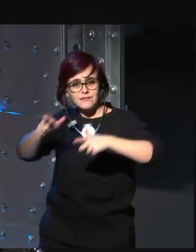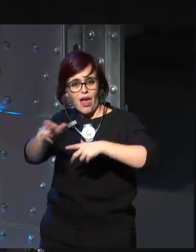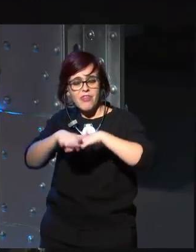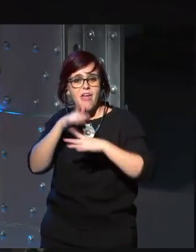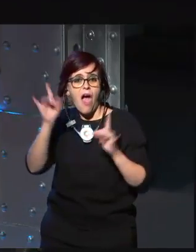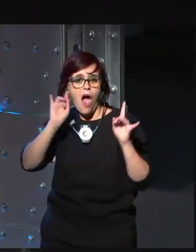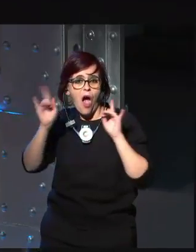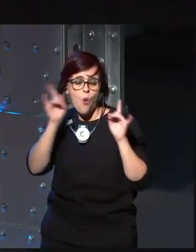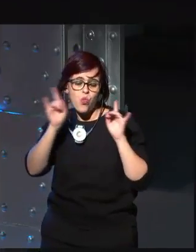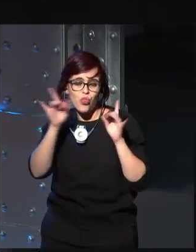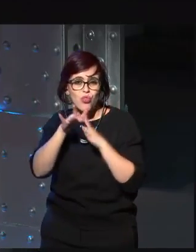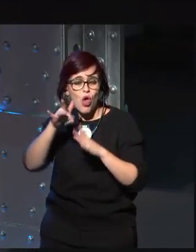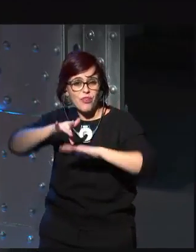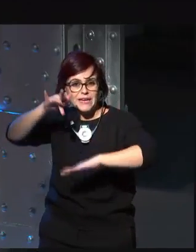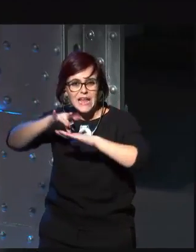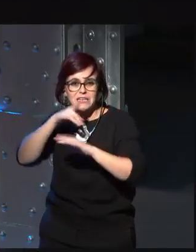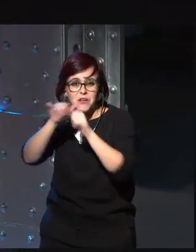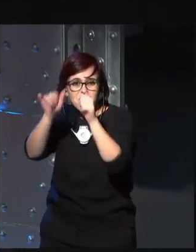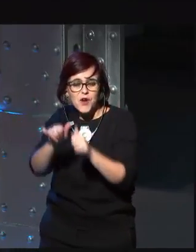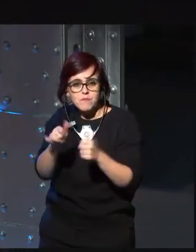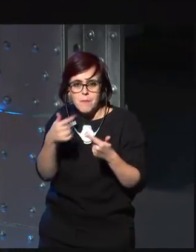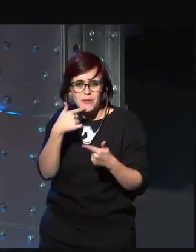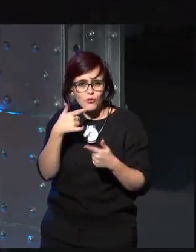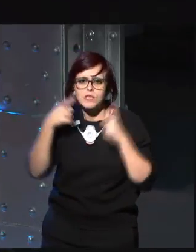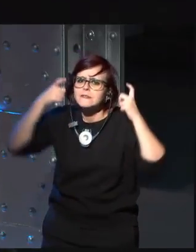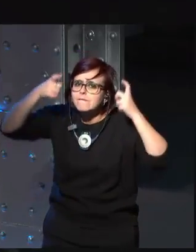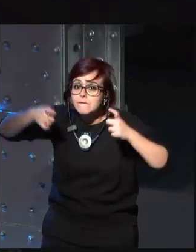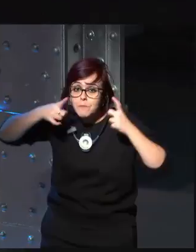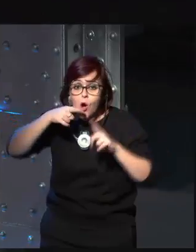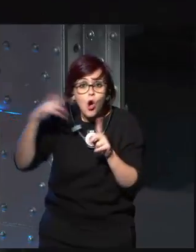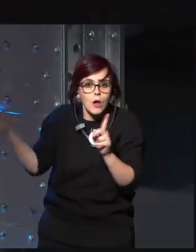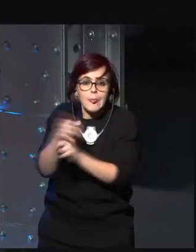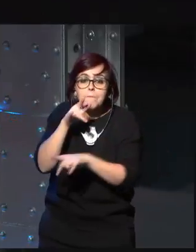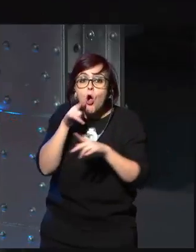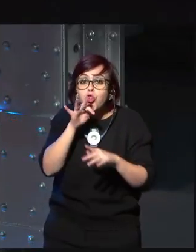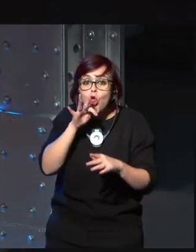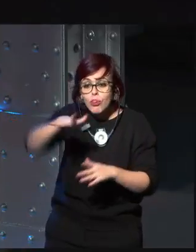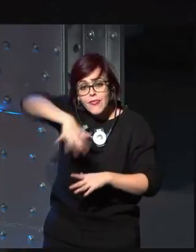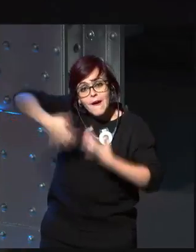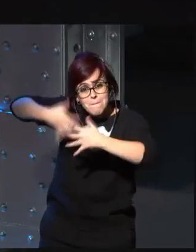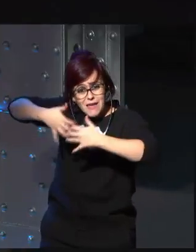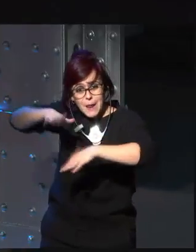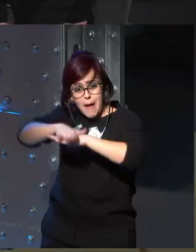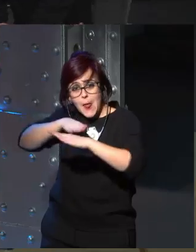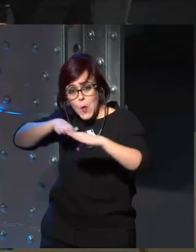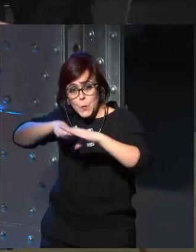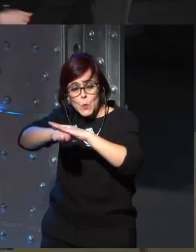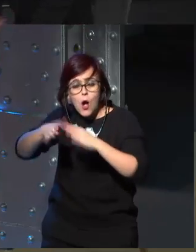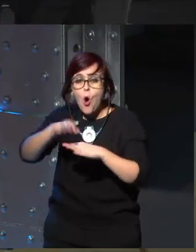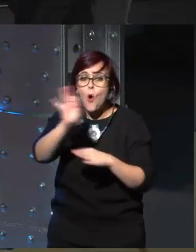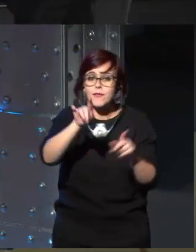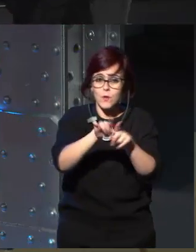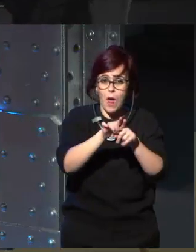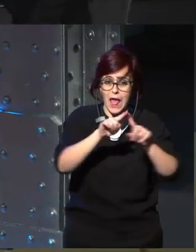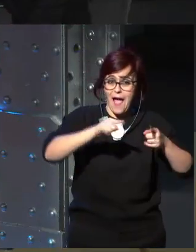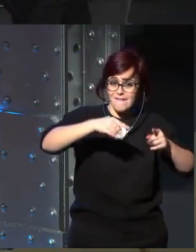luck finding a working DAT player. There's the vinyl records you have, and the cassettes you have, for that matter, the technology behind playing